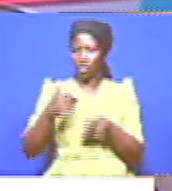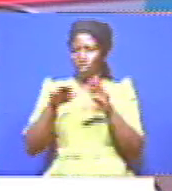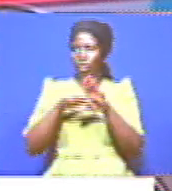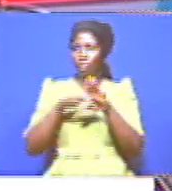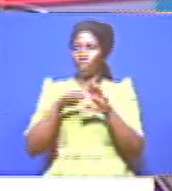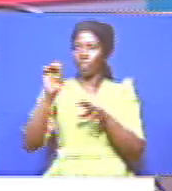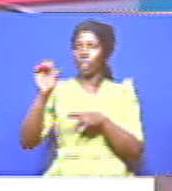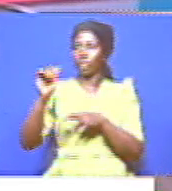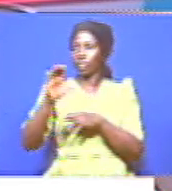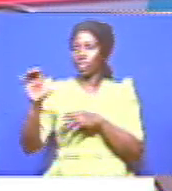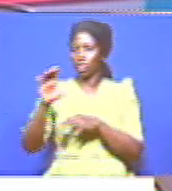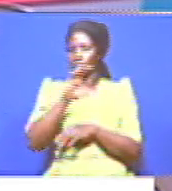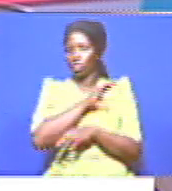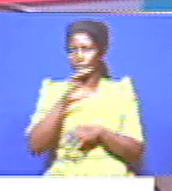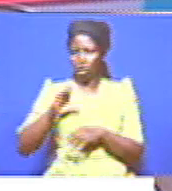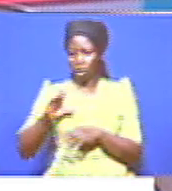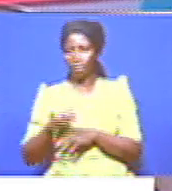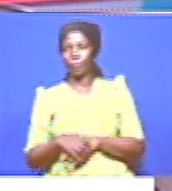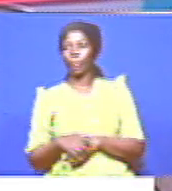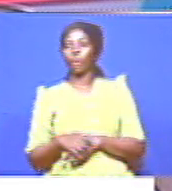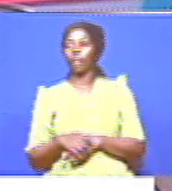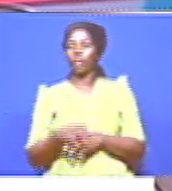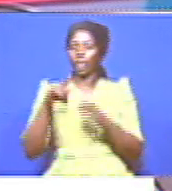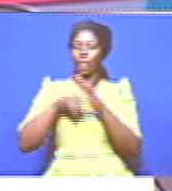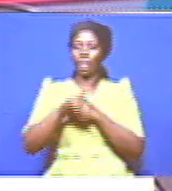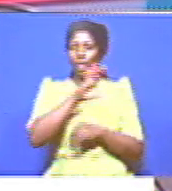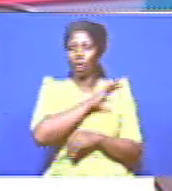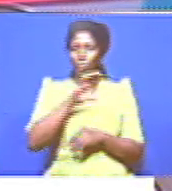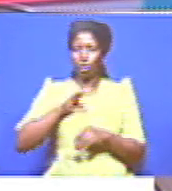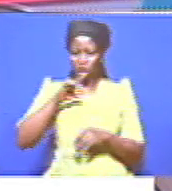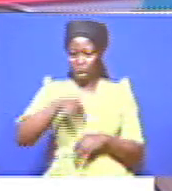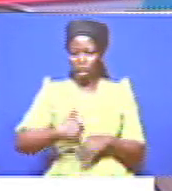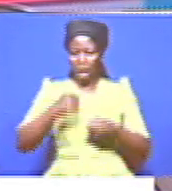Anti-Corruption Commission. Mm-hmm. In the commission, I chair